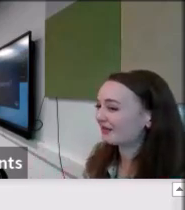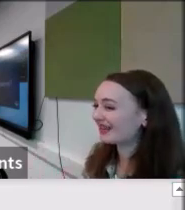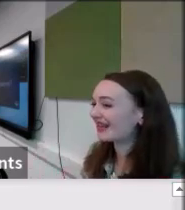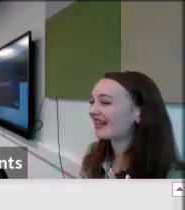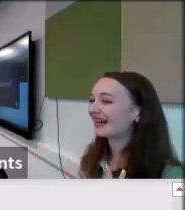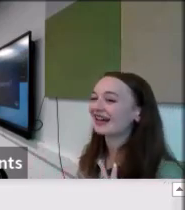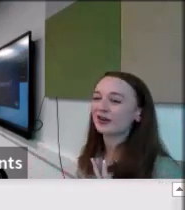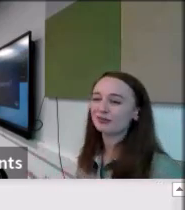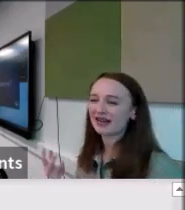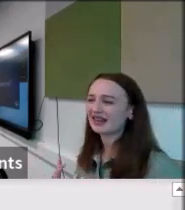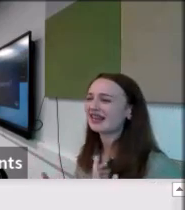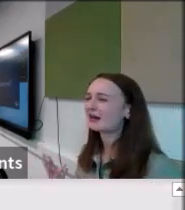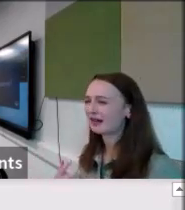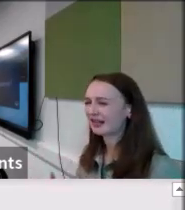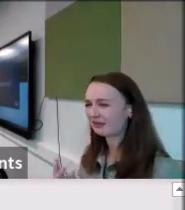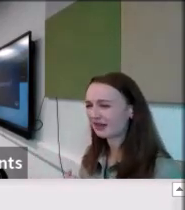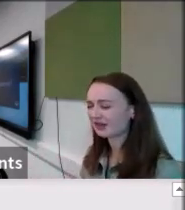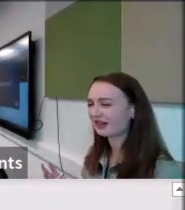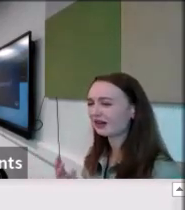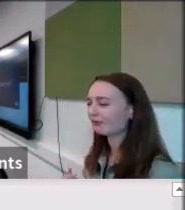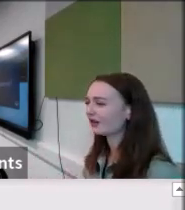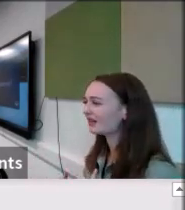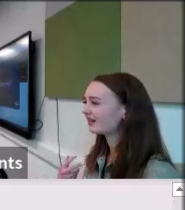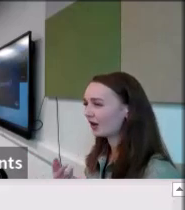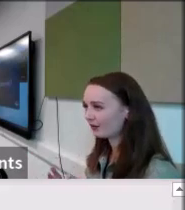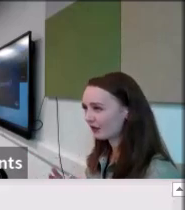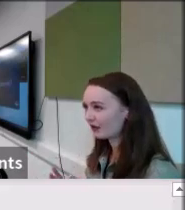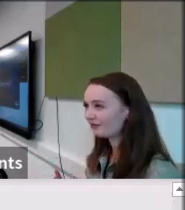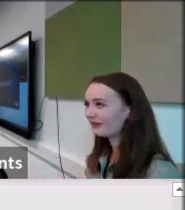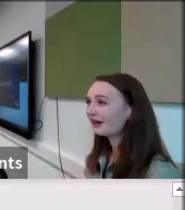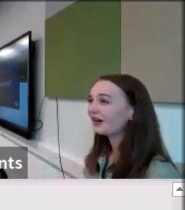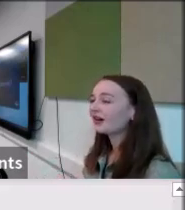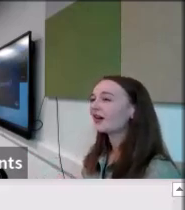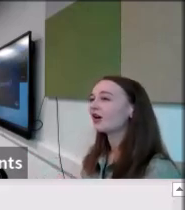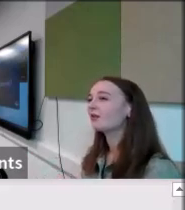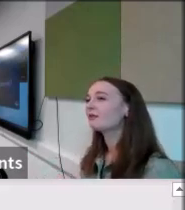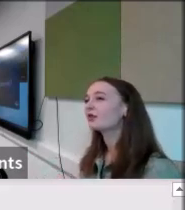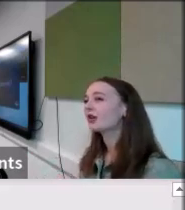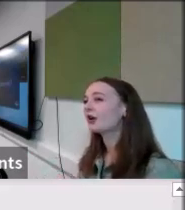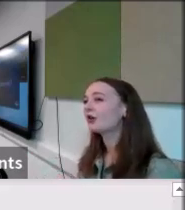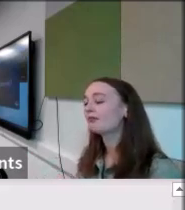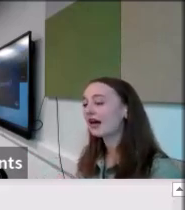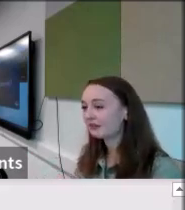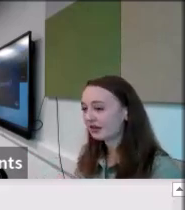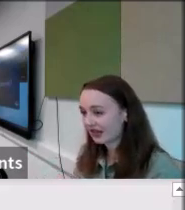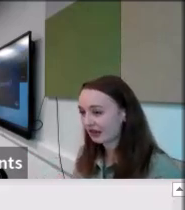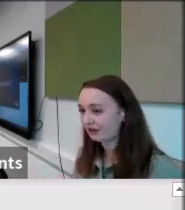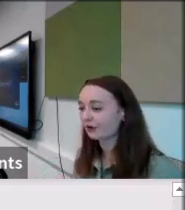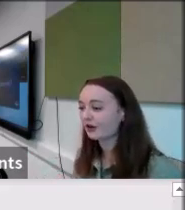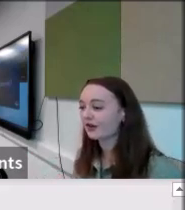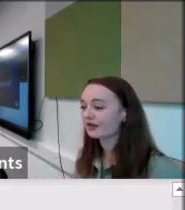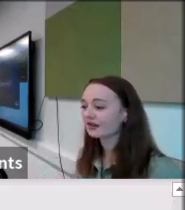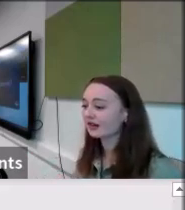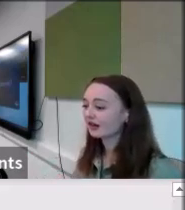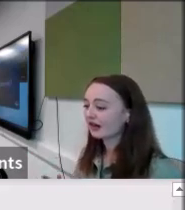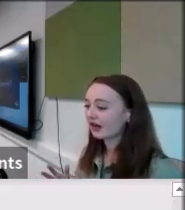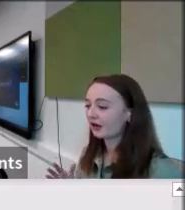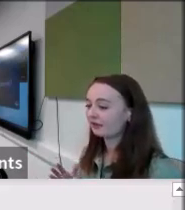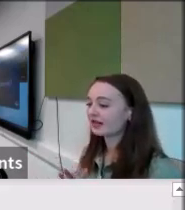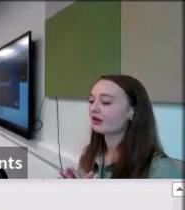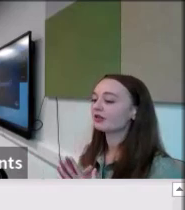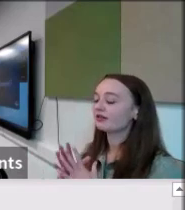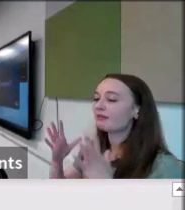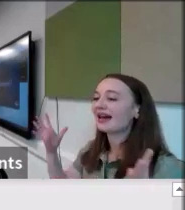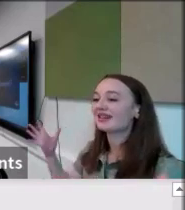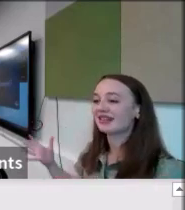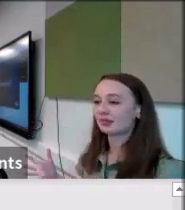behind disability and unpicking the ableism that's within a lot of them. So my particular focus,